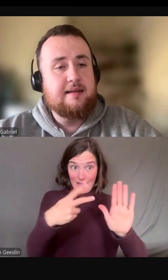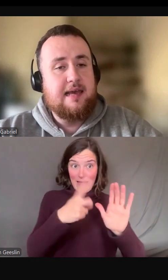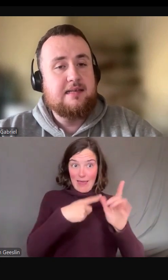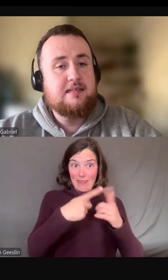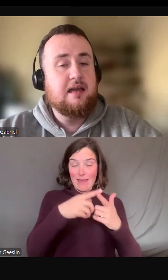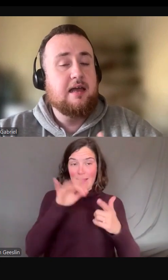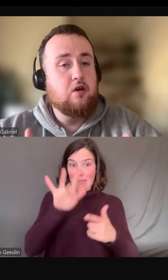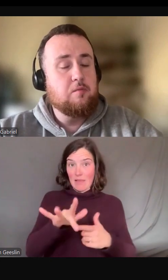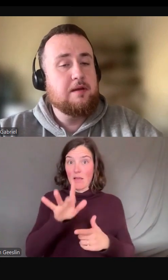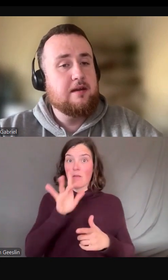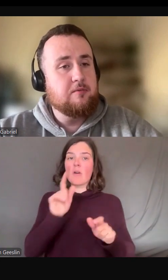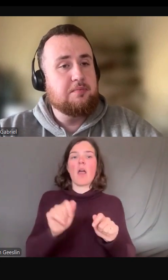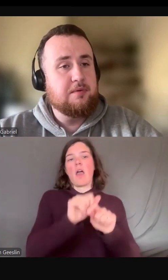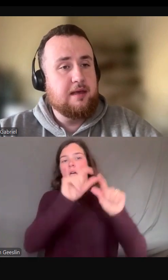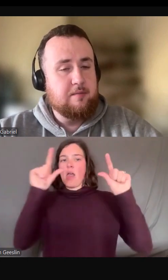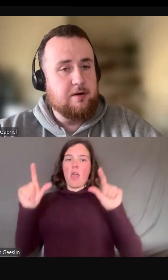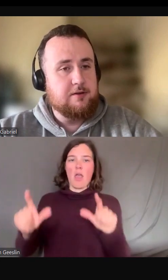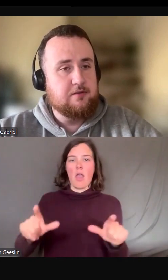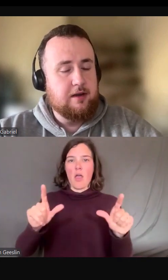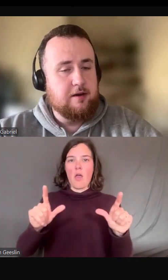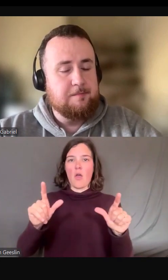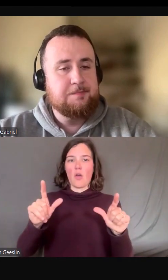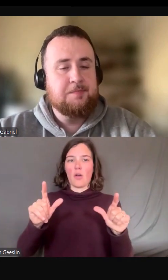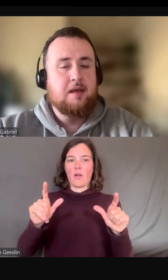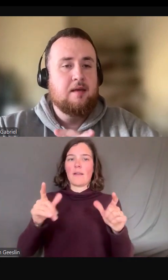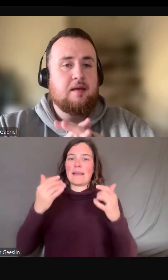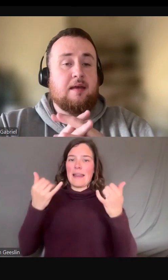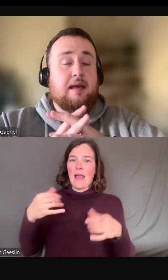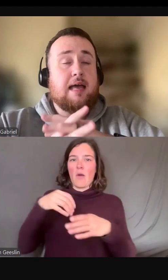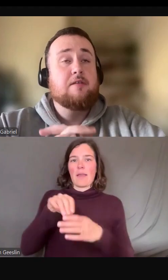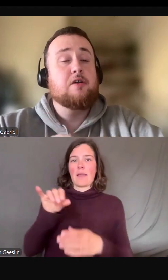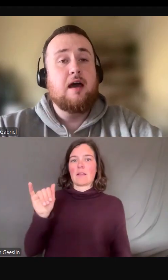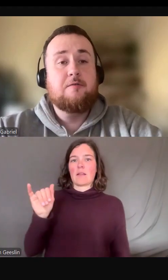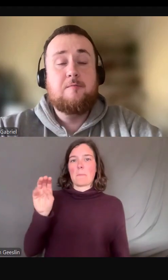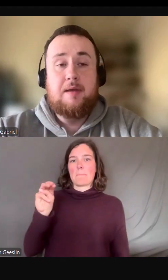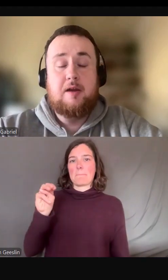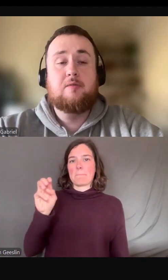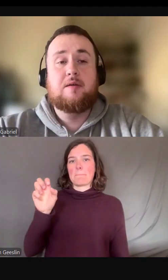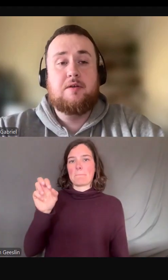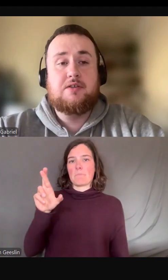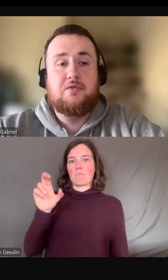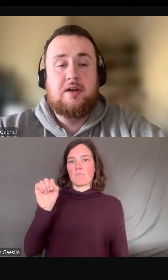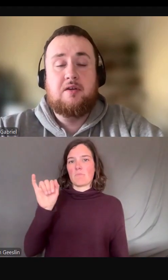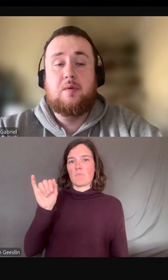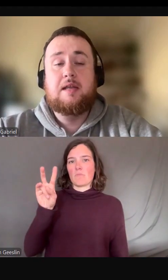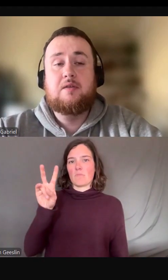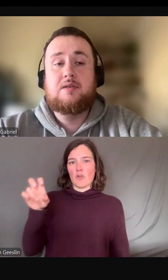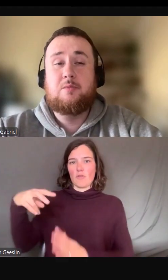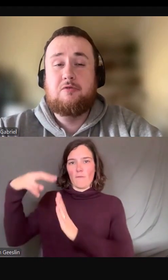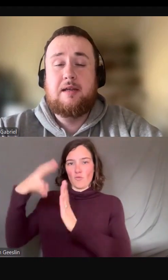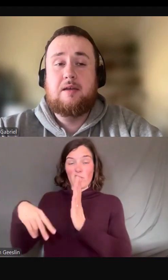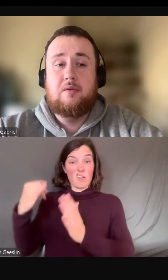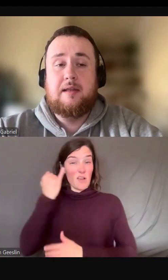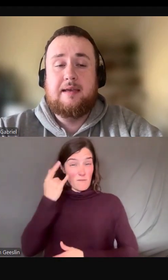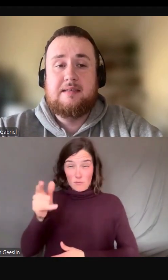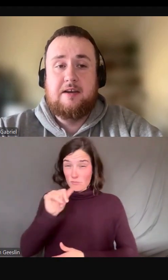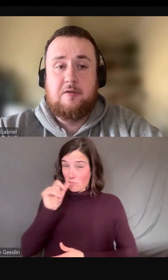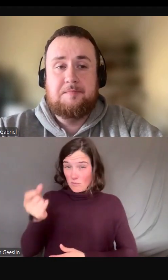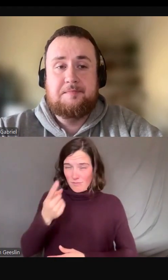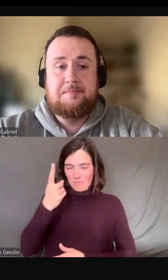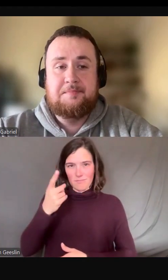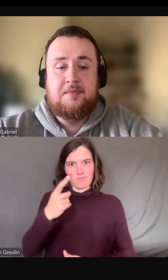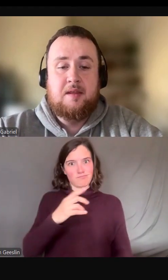highlighted text and open it up in Immersive Reader. And if you're not familiar with Immersive Reader, we can do some really cool things